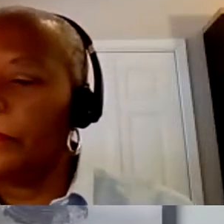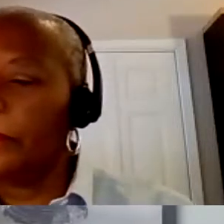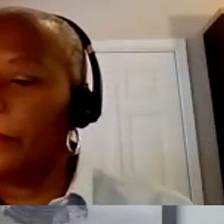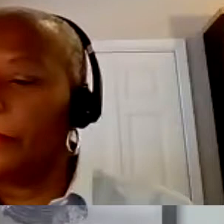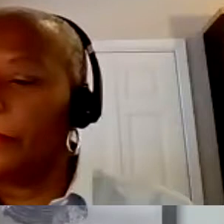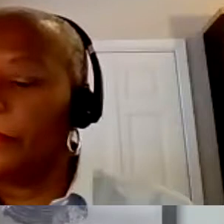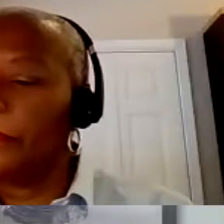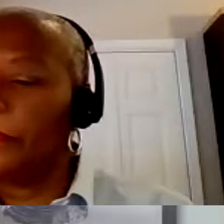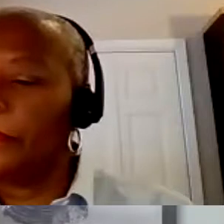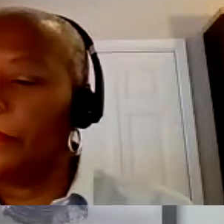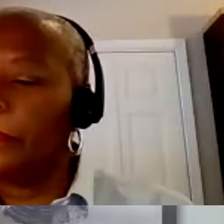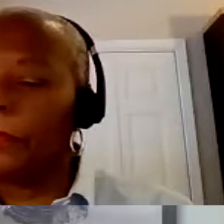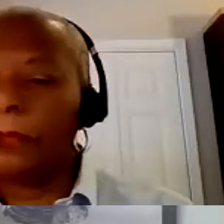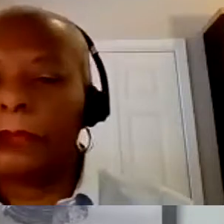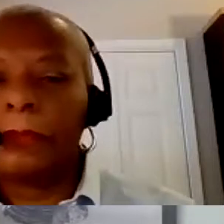leaders